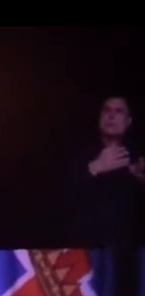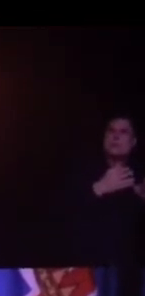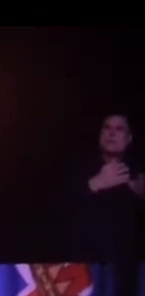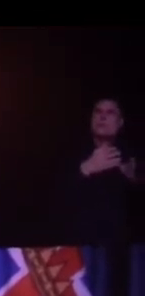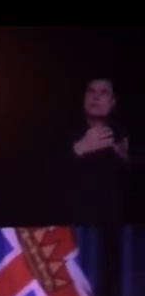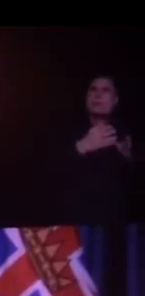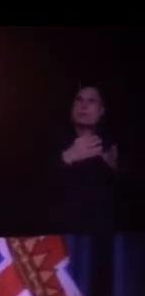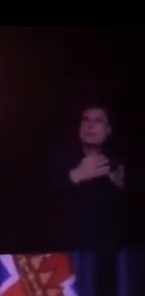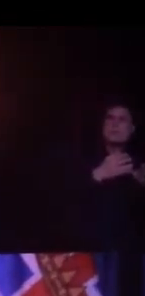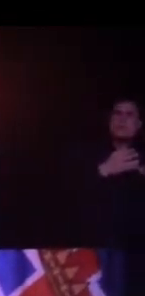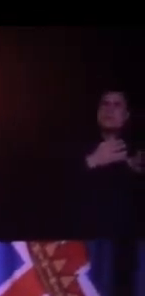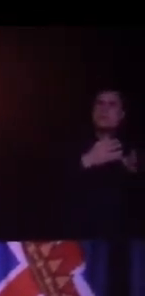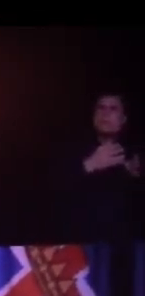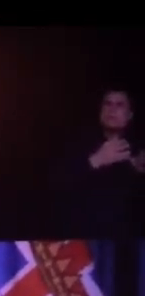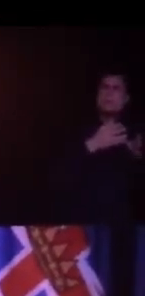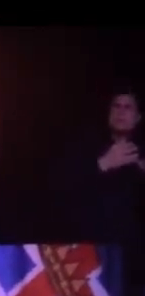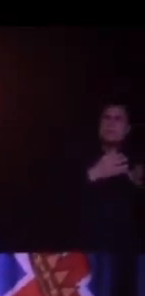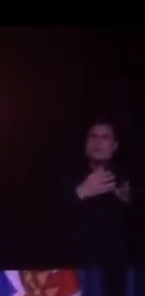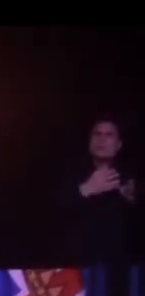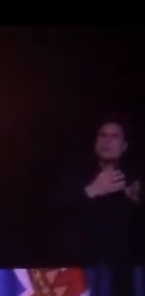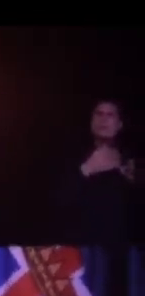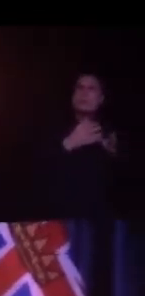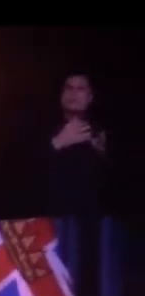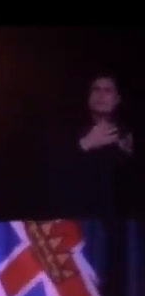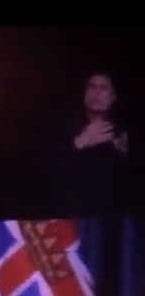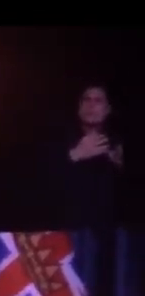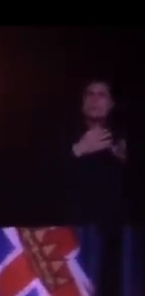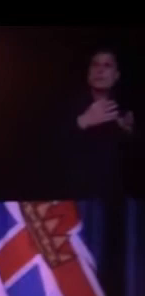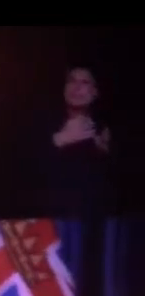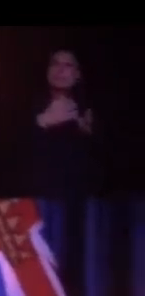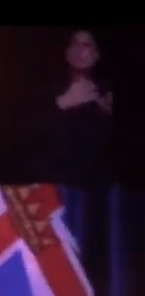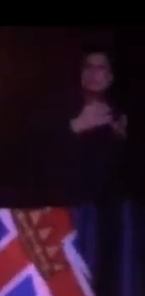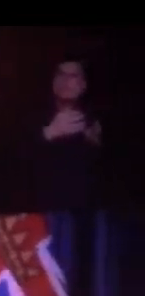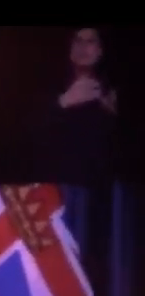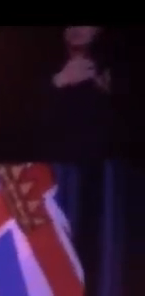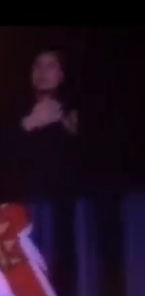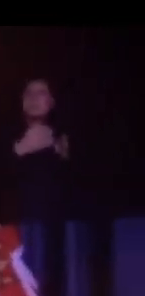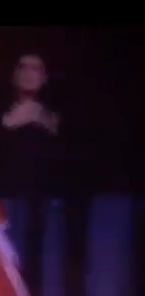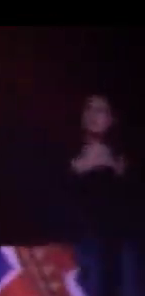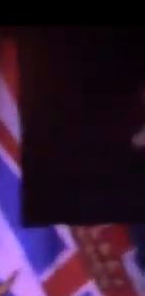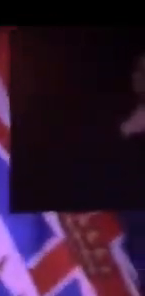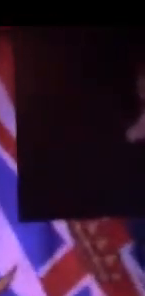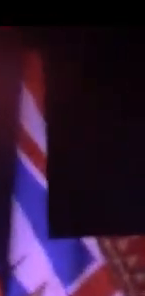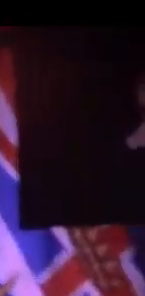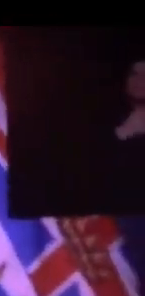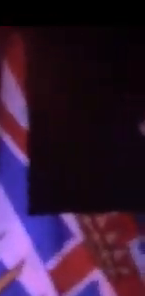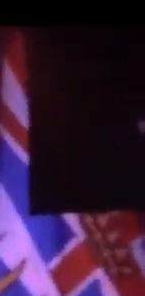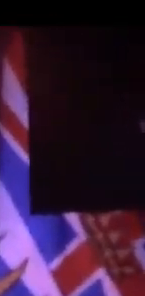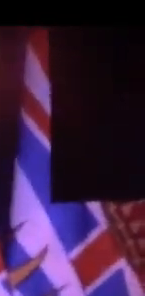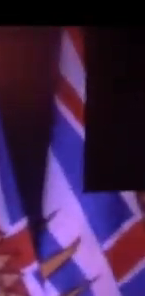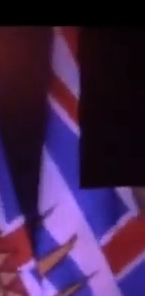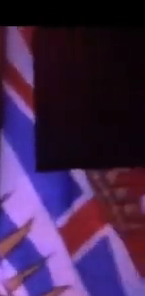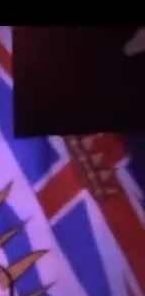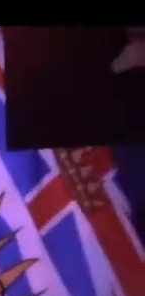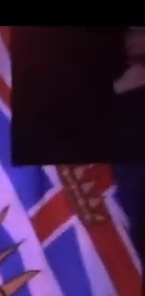the Dragons blowing fucking fire into the courthouse to destroy the evidence in Canada!